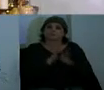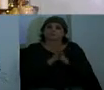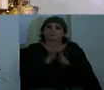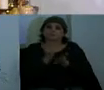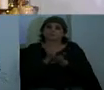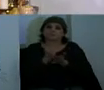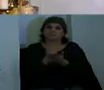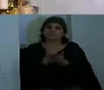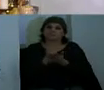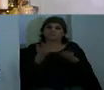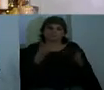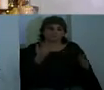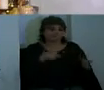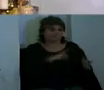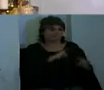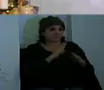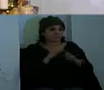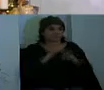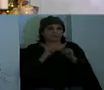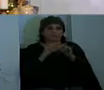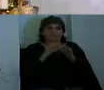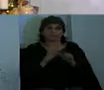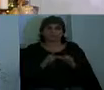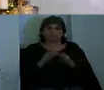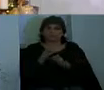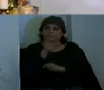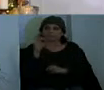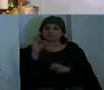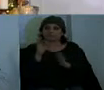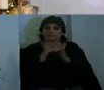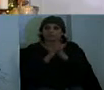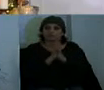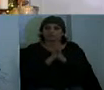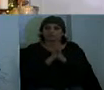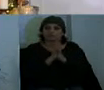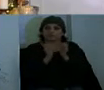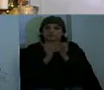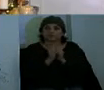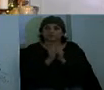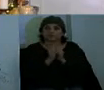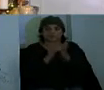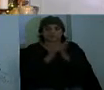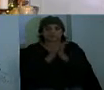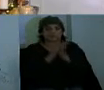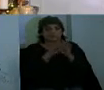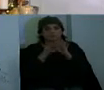Let us continue in the spirit of prayer with the prayers of the people.